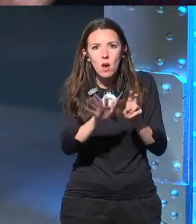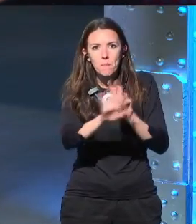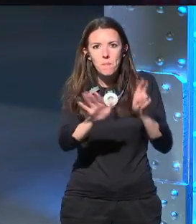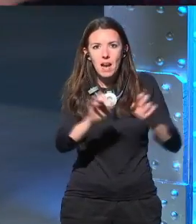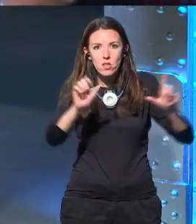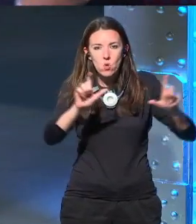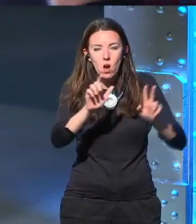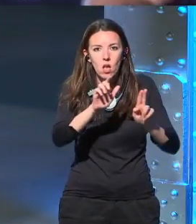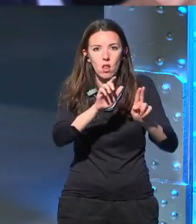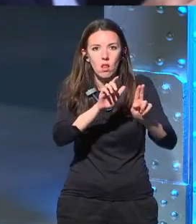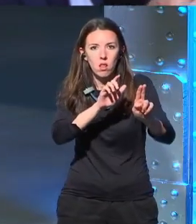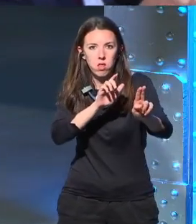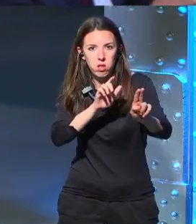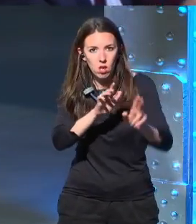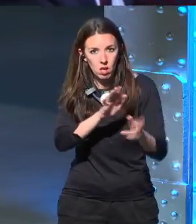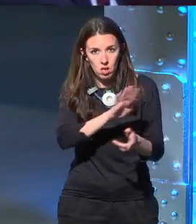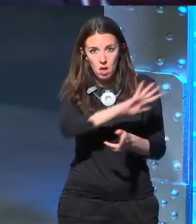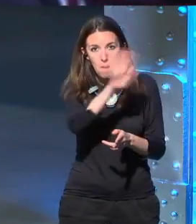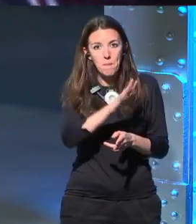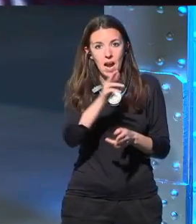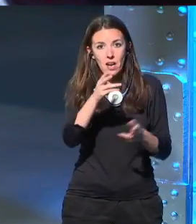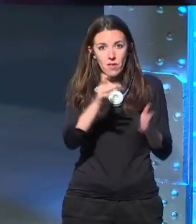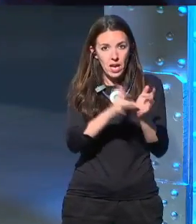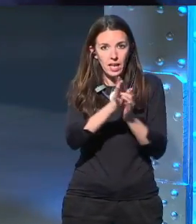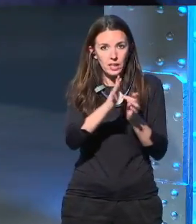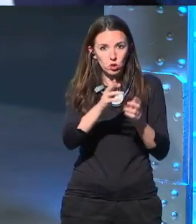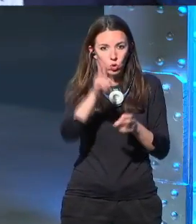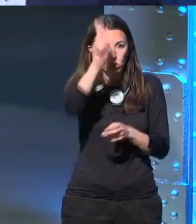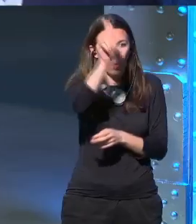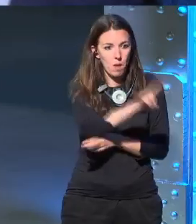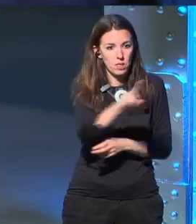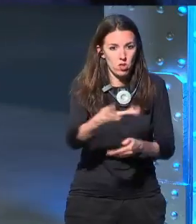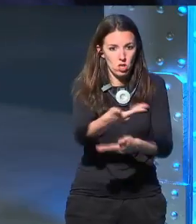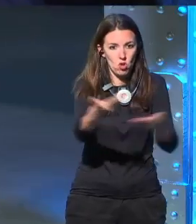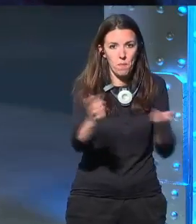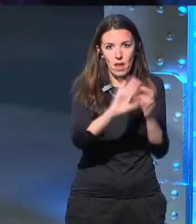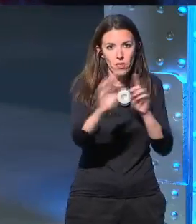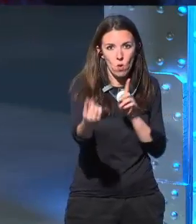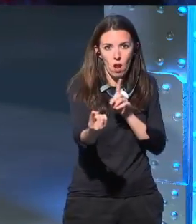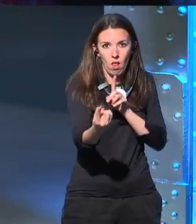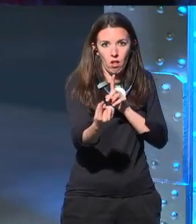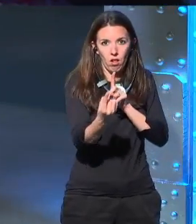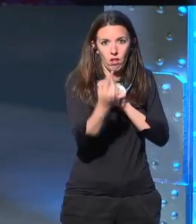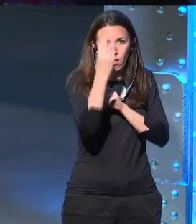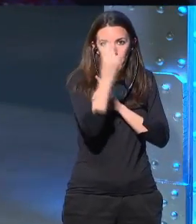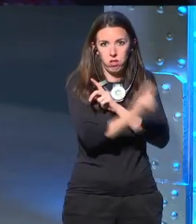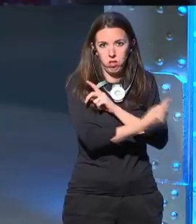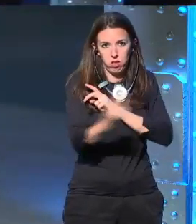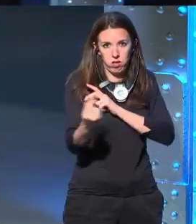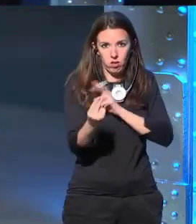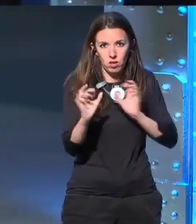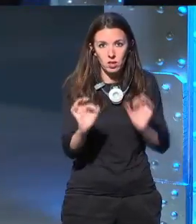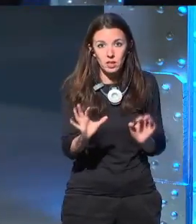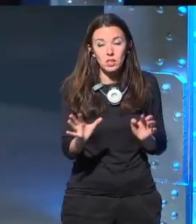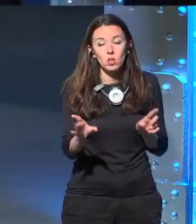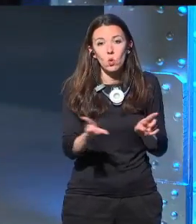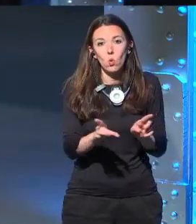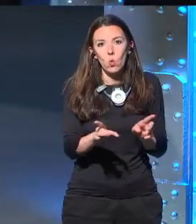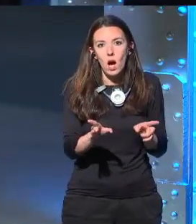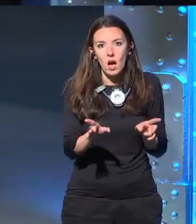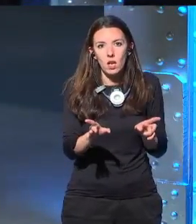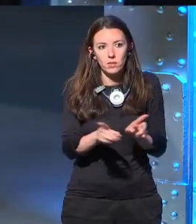like Jesus is blessing you, that is coming towards you. And so that's why I was convinced it truly was a